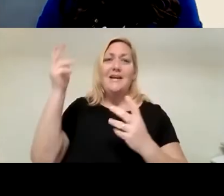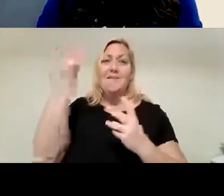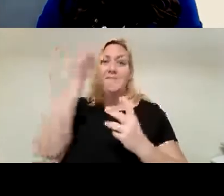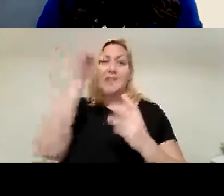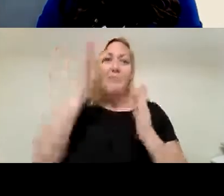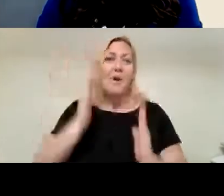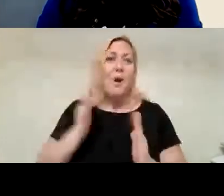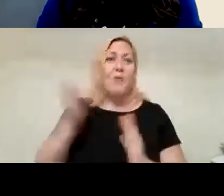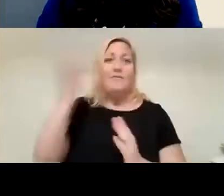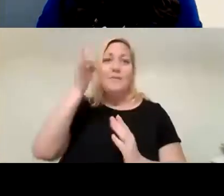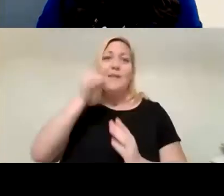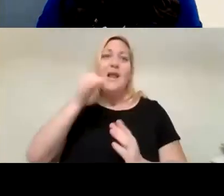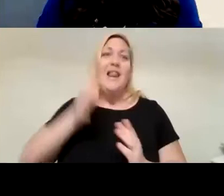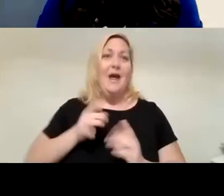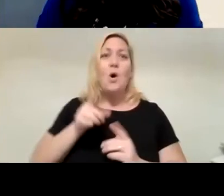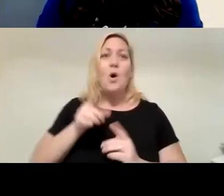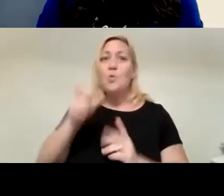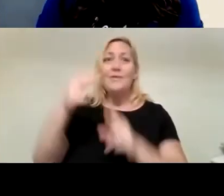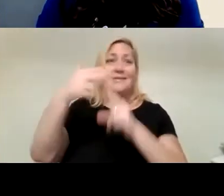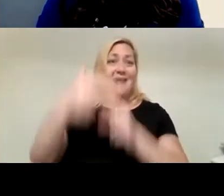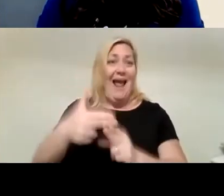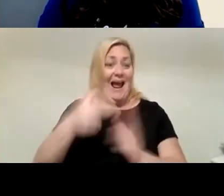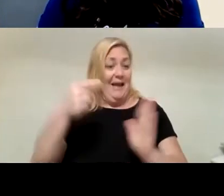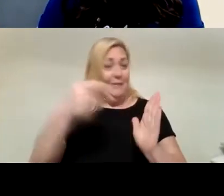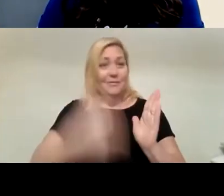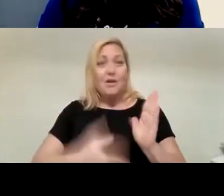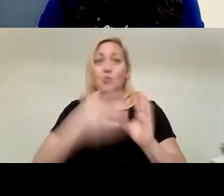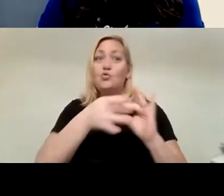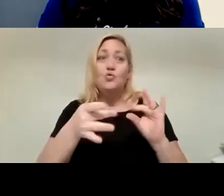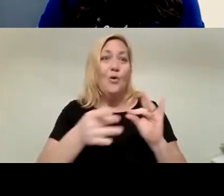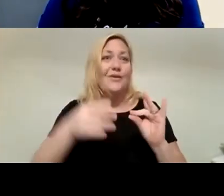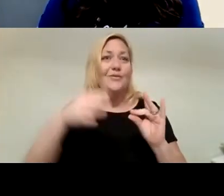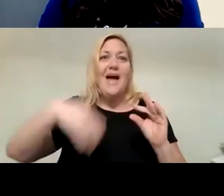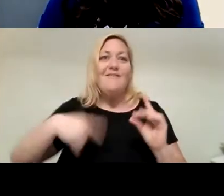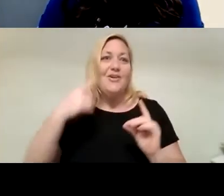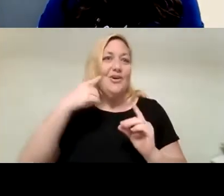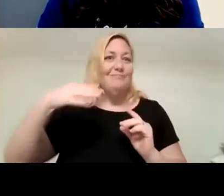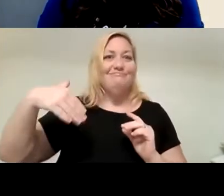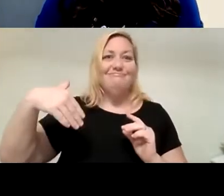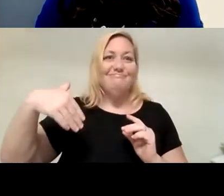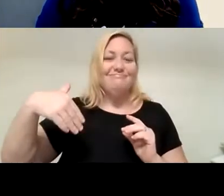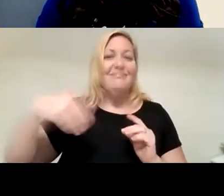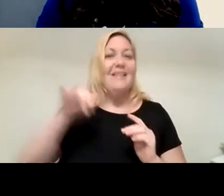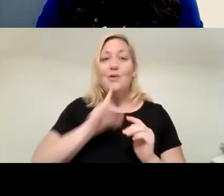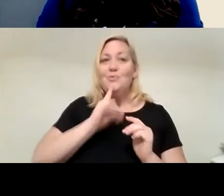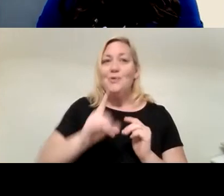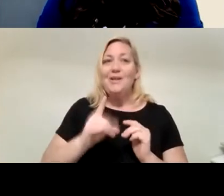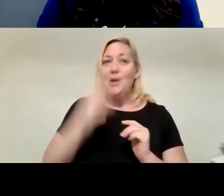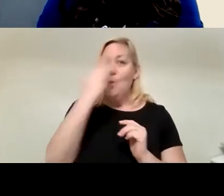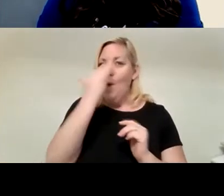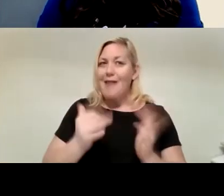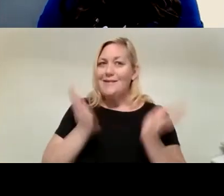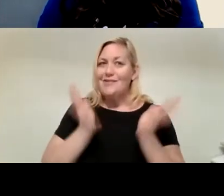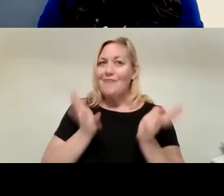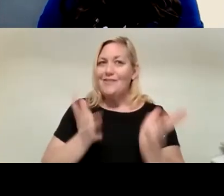Filipinas whose names and whose stories we have yet to hear. And that's really what this conversation